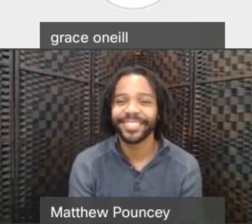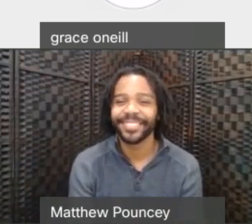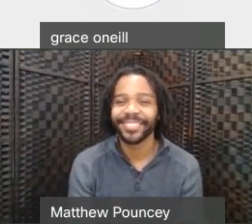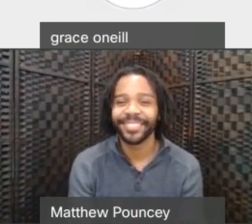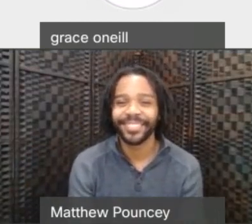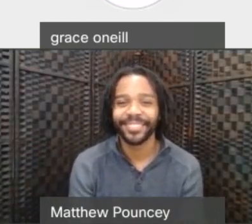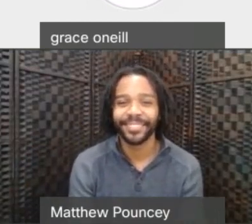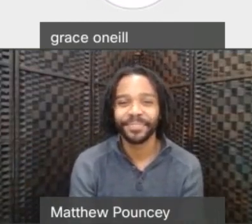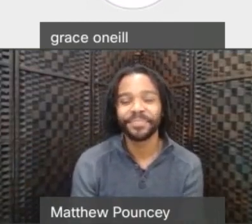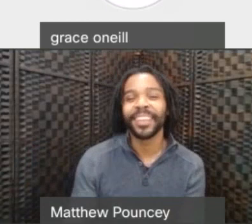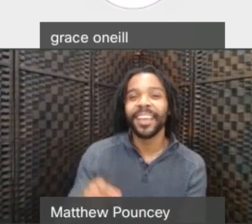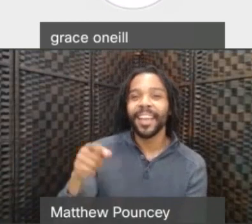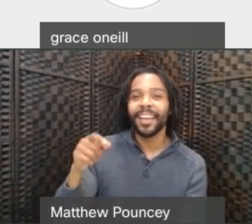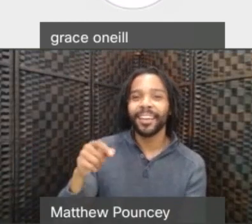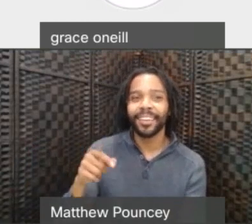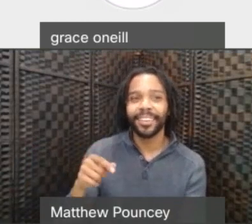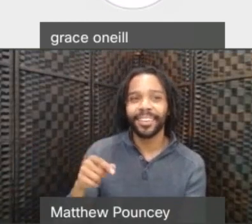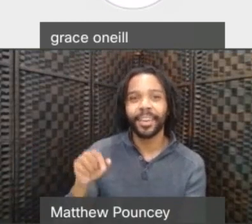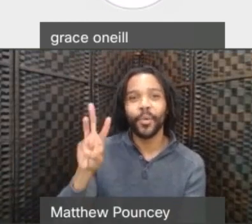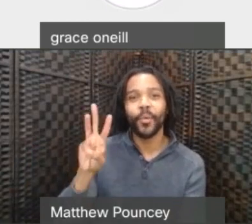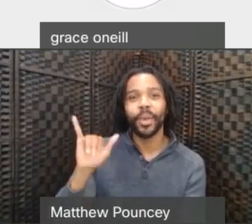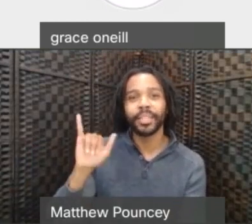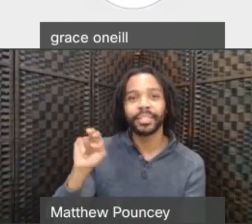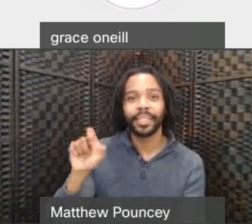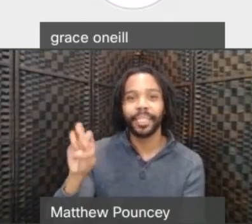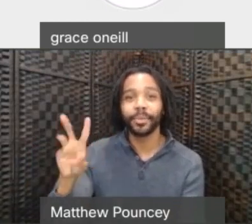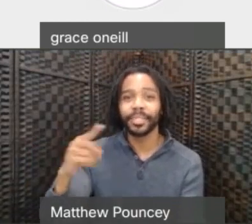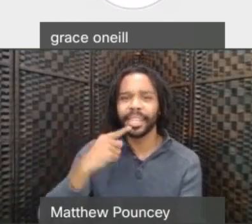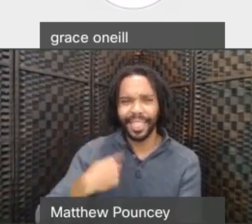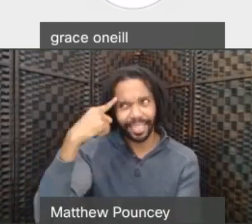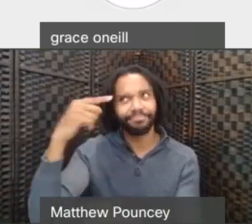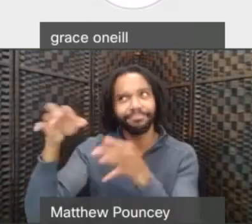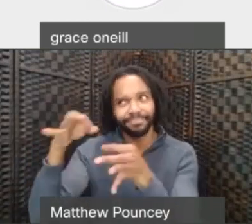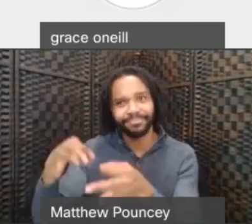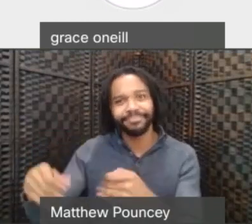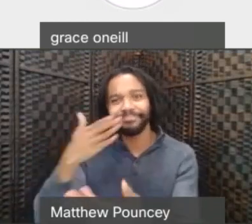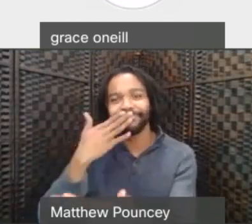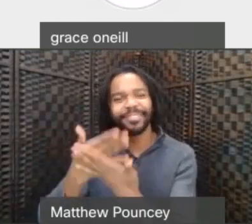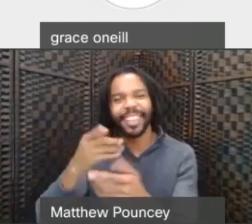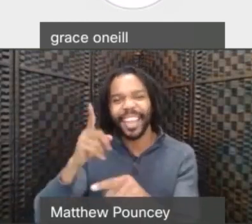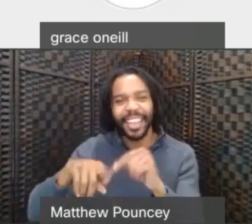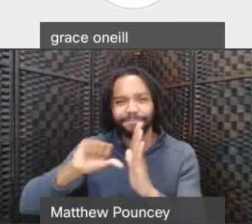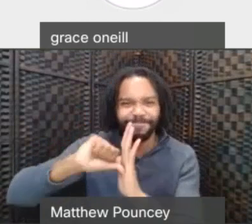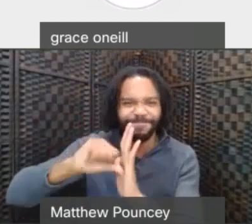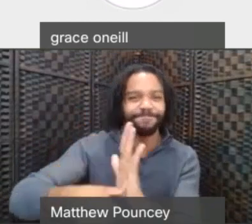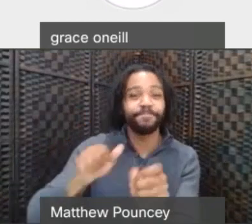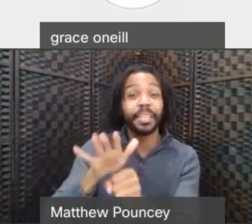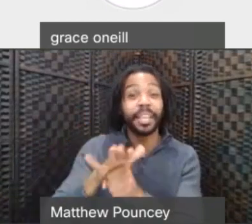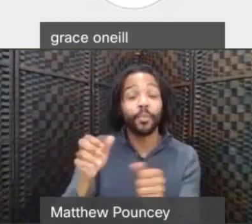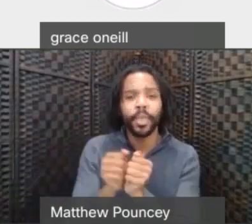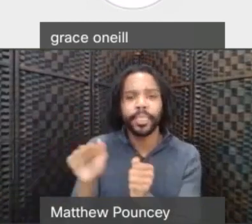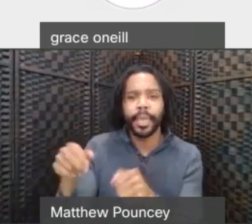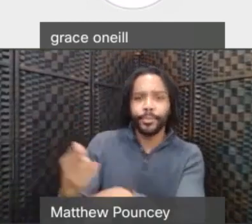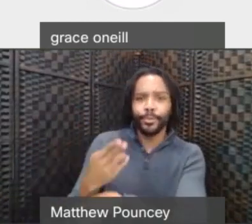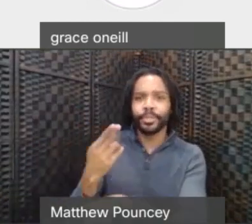No, I think that you covered that very well, and I just can't overemphasize enough how with the use